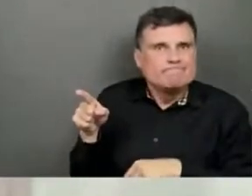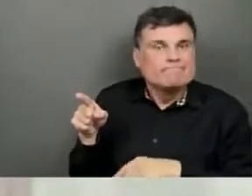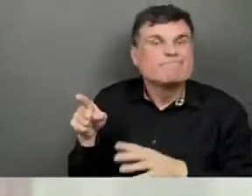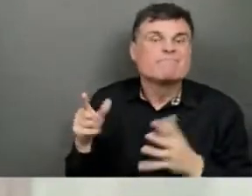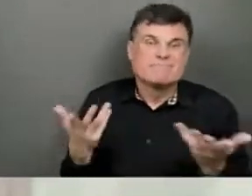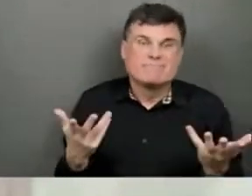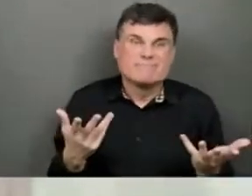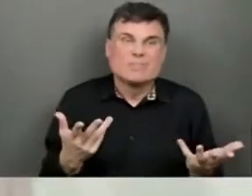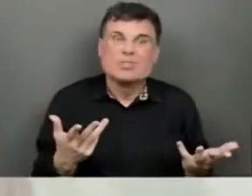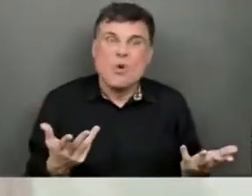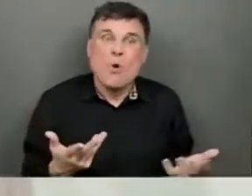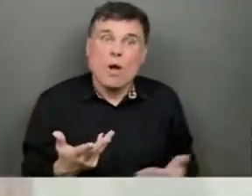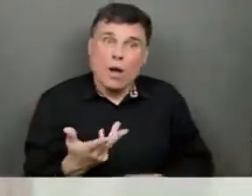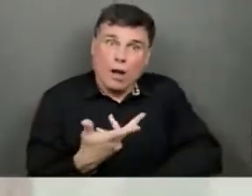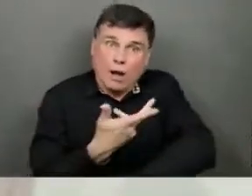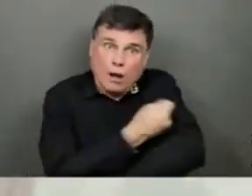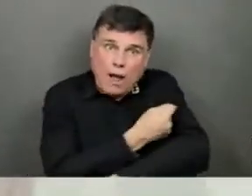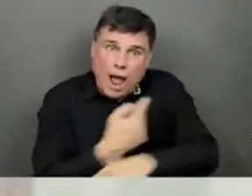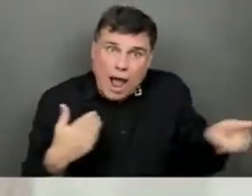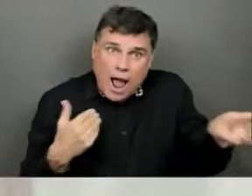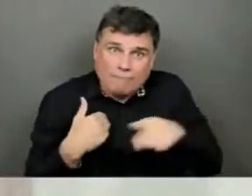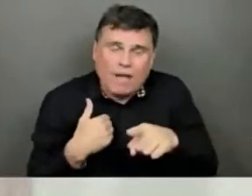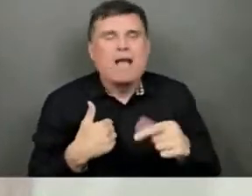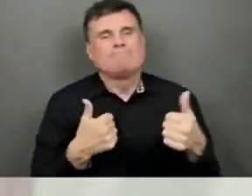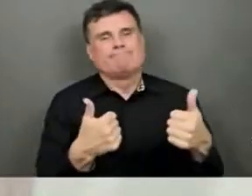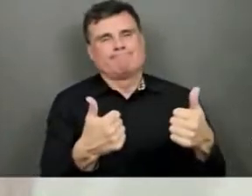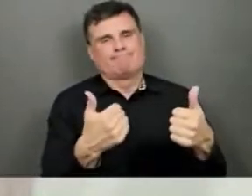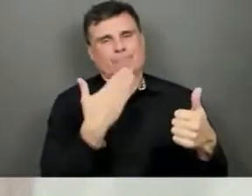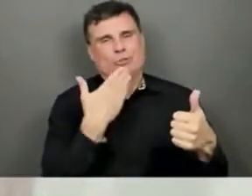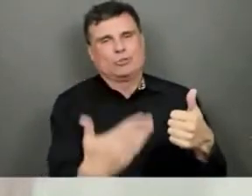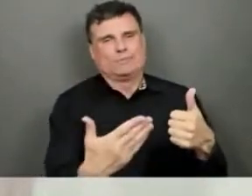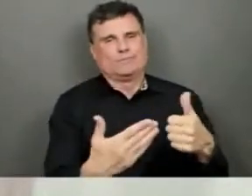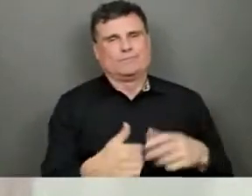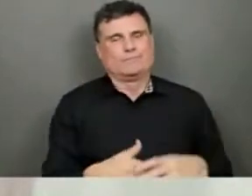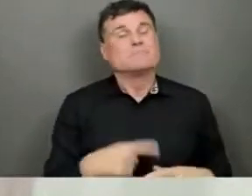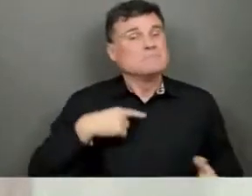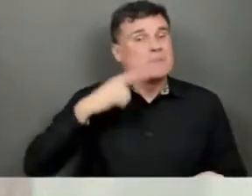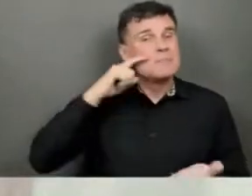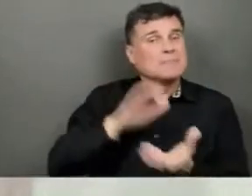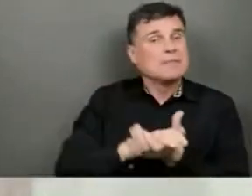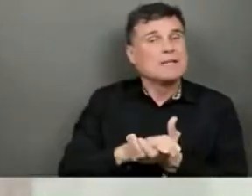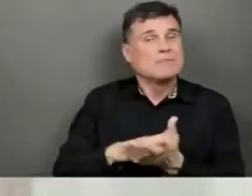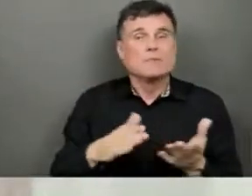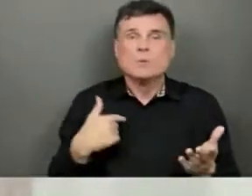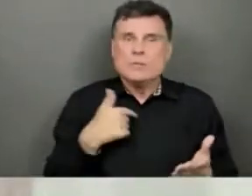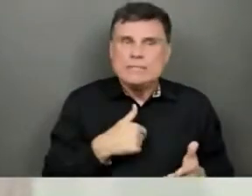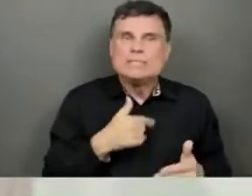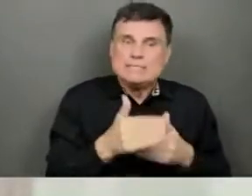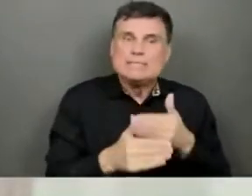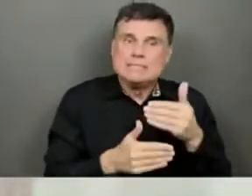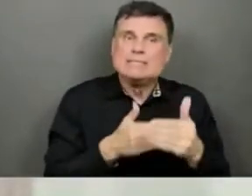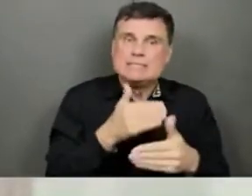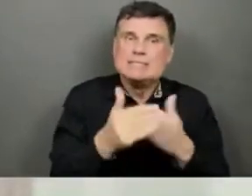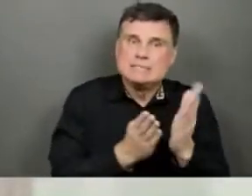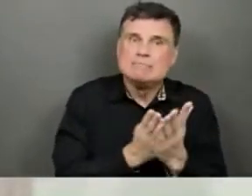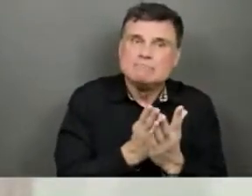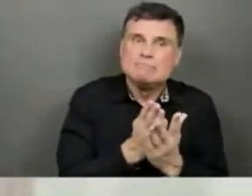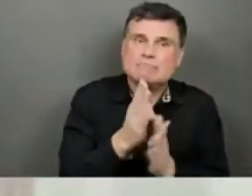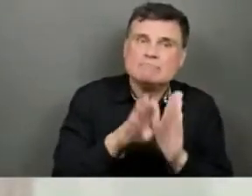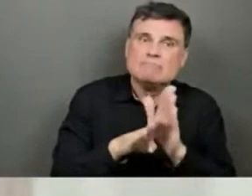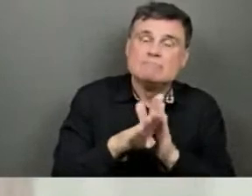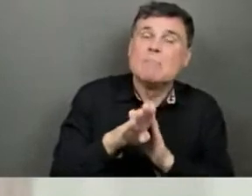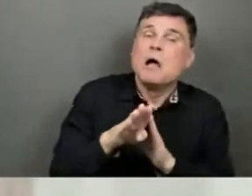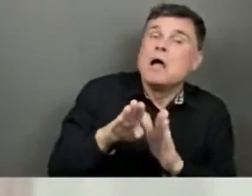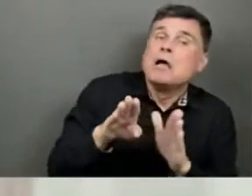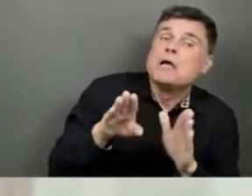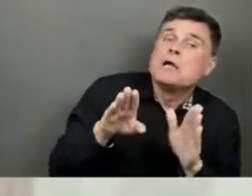And as I believe we are emerging, there is still change and there's still uncertainty to come. And we'll be here to